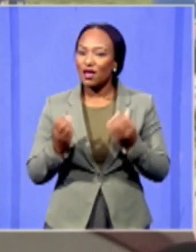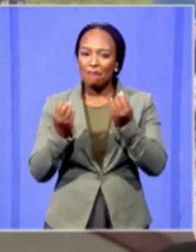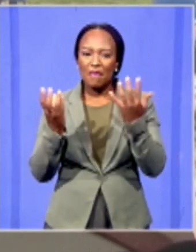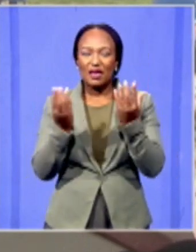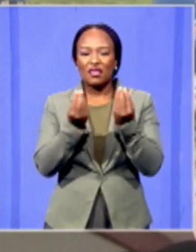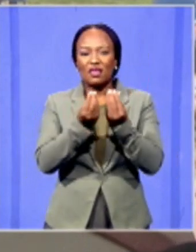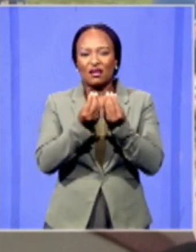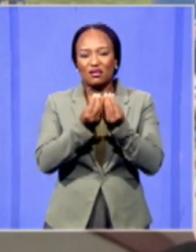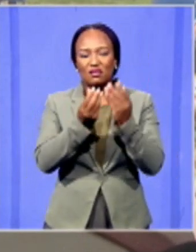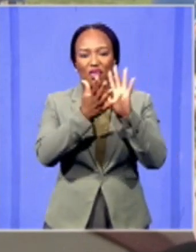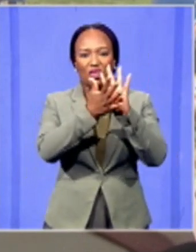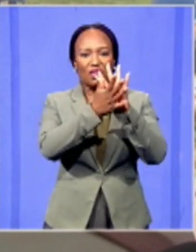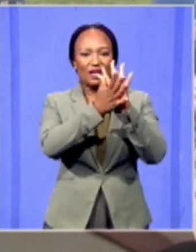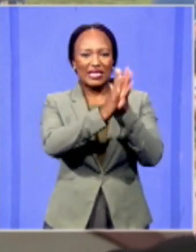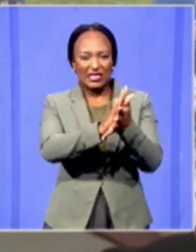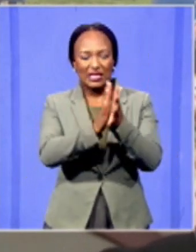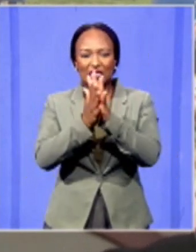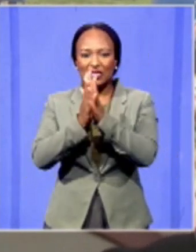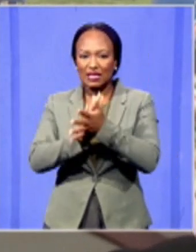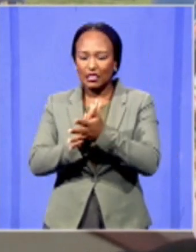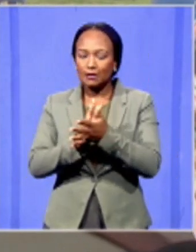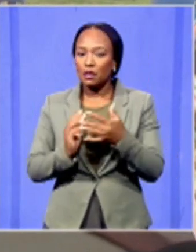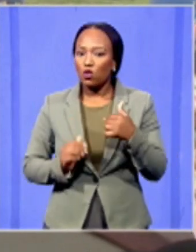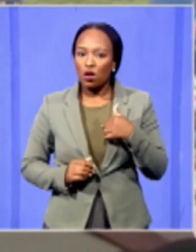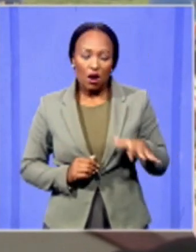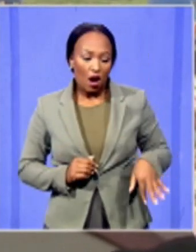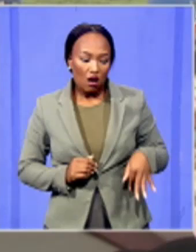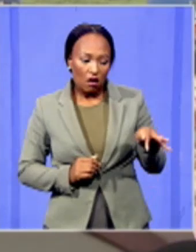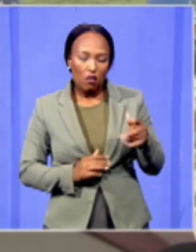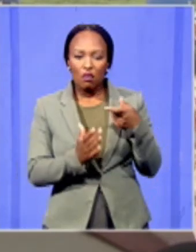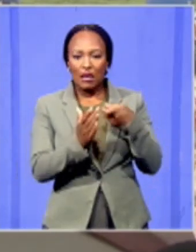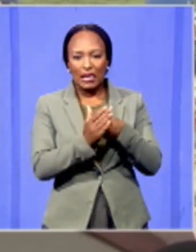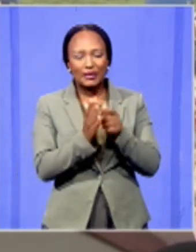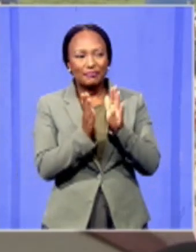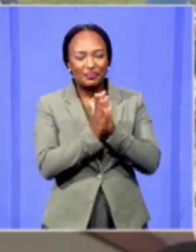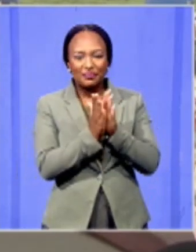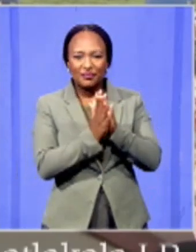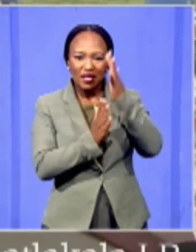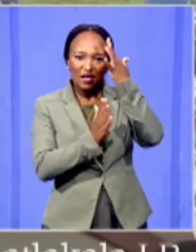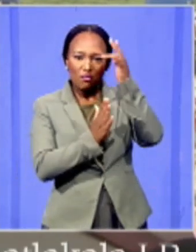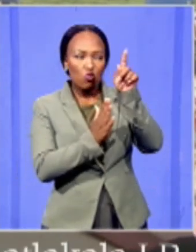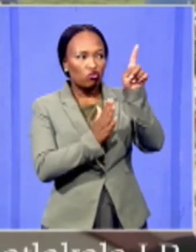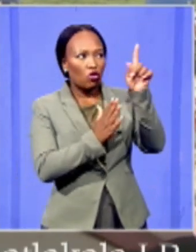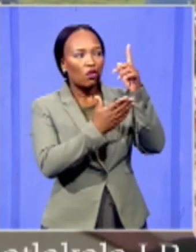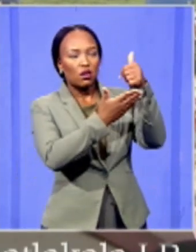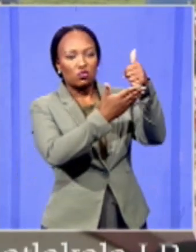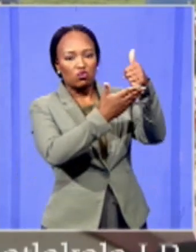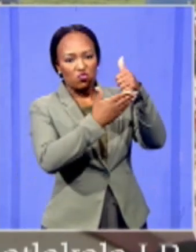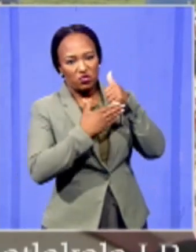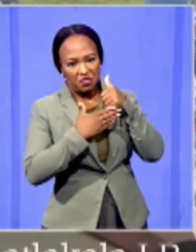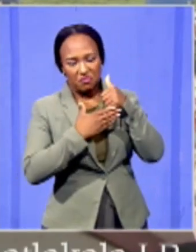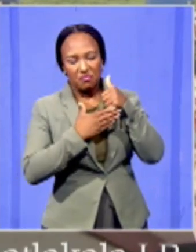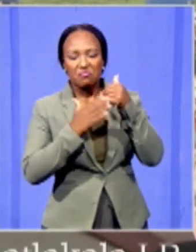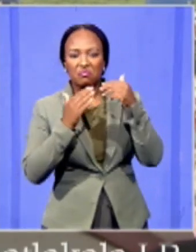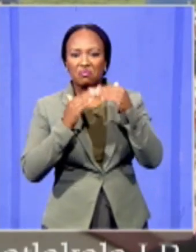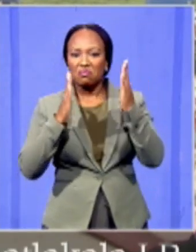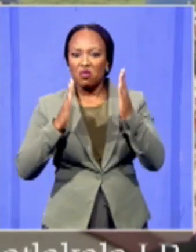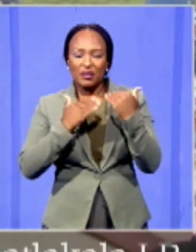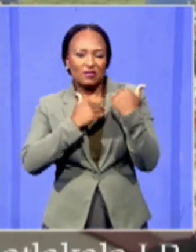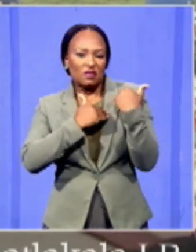tše le goreng ka morago re ka se kgone di afford-a. Be re kgopela mmušo o re thuše ka mantlo gore re kgone go ba safe because of a re safe